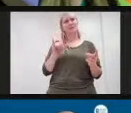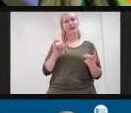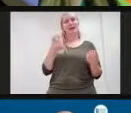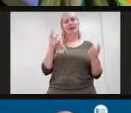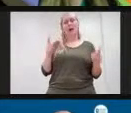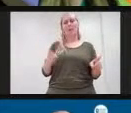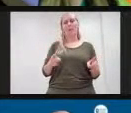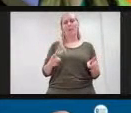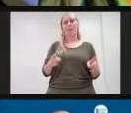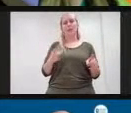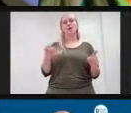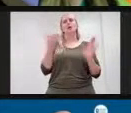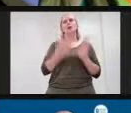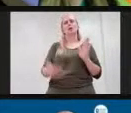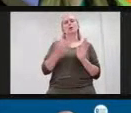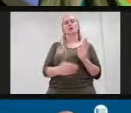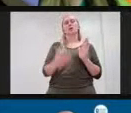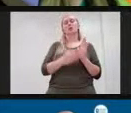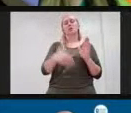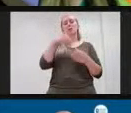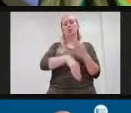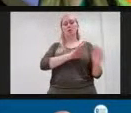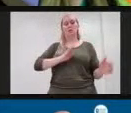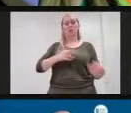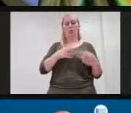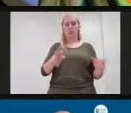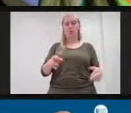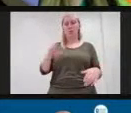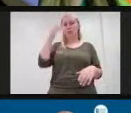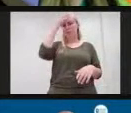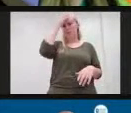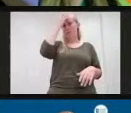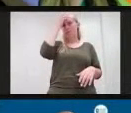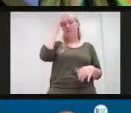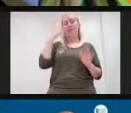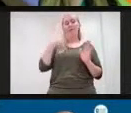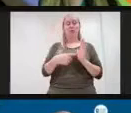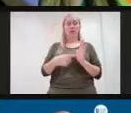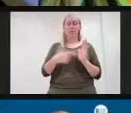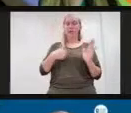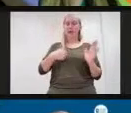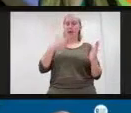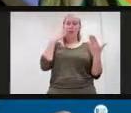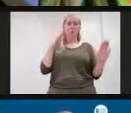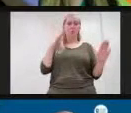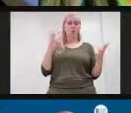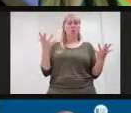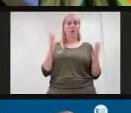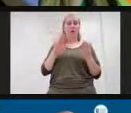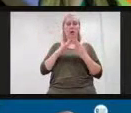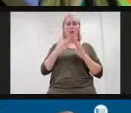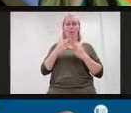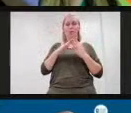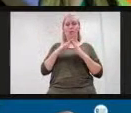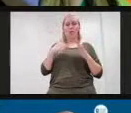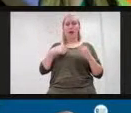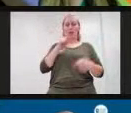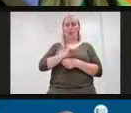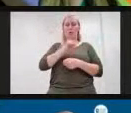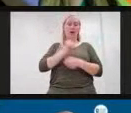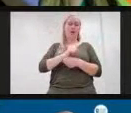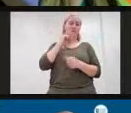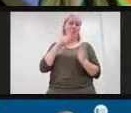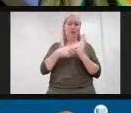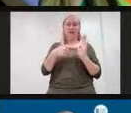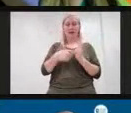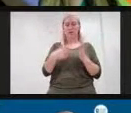repeatedly in the boardroom. That is my observation. For example, I'm not sure what committee I'm supposed to be working, for example. Let's be